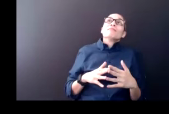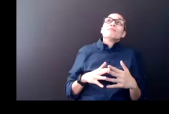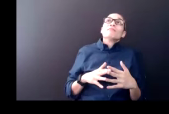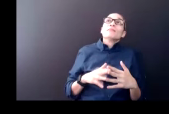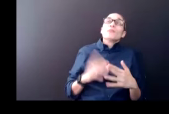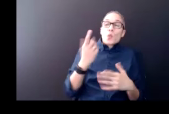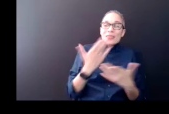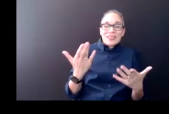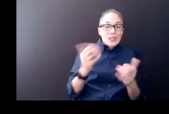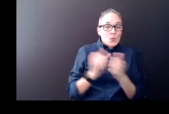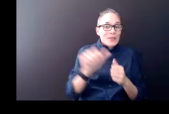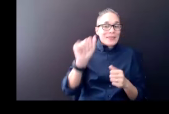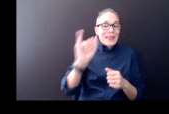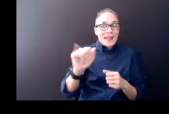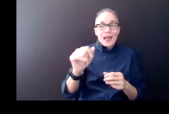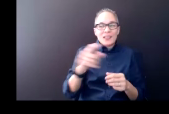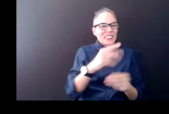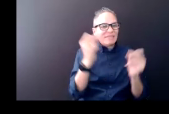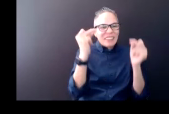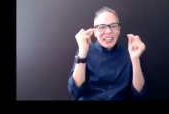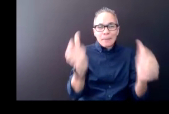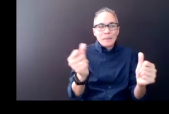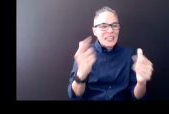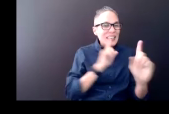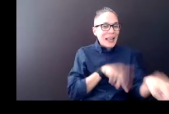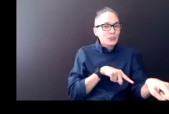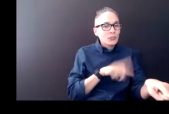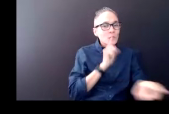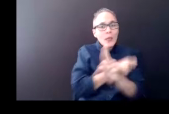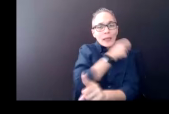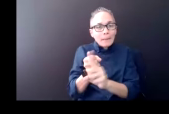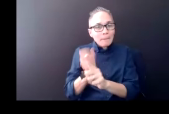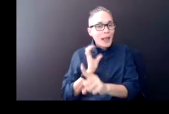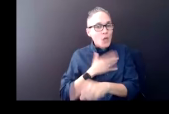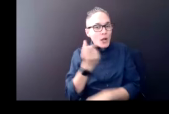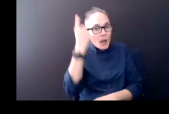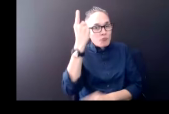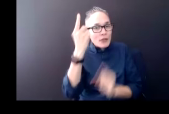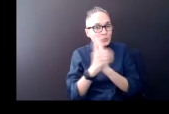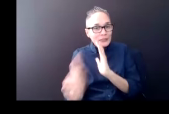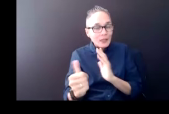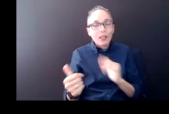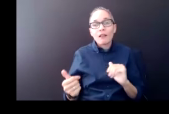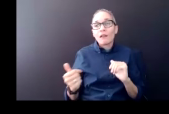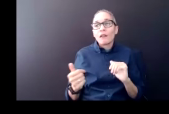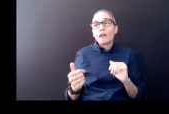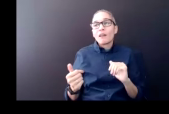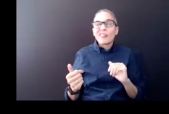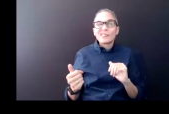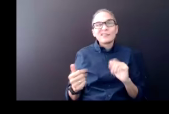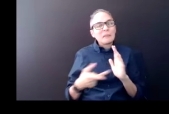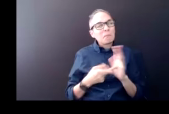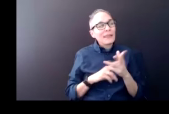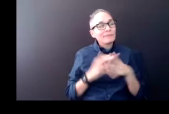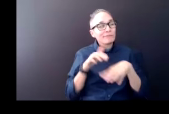big thing with AI, the instant answers does affect our comprehension skills that we're talking about. And this could lead to a lot of shallow